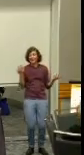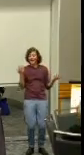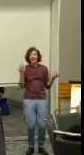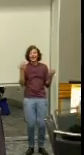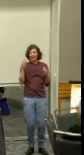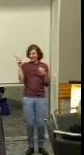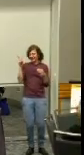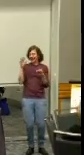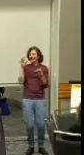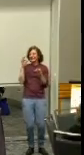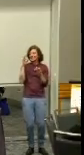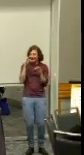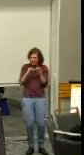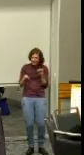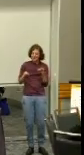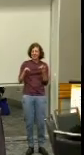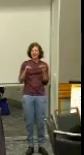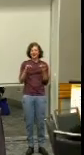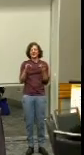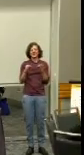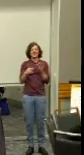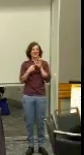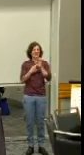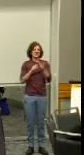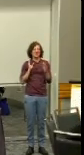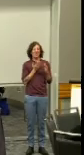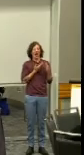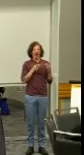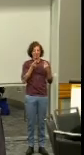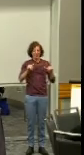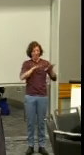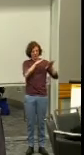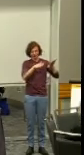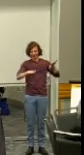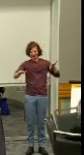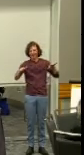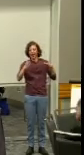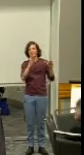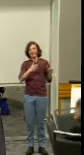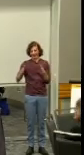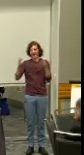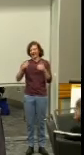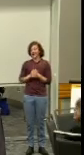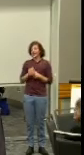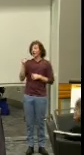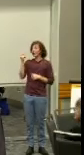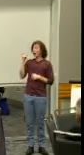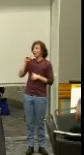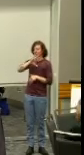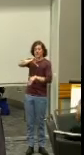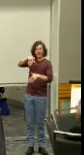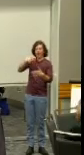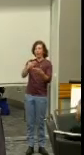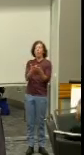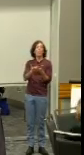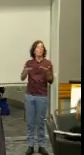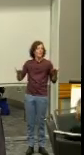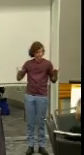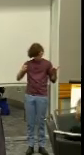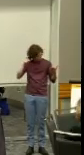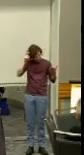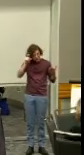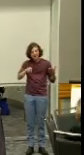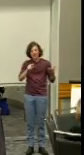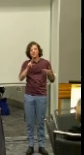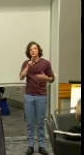simplified version of our grading plan. But the whole thing needs to get regraded because we currently